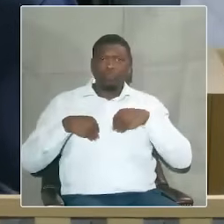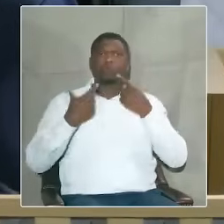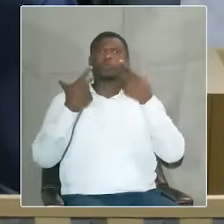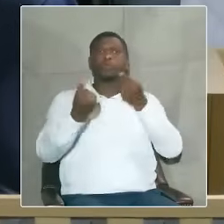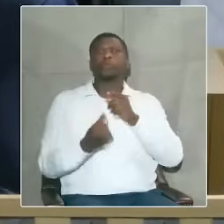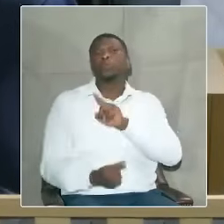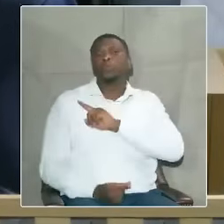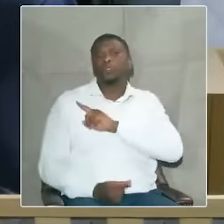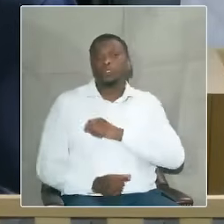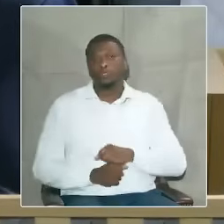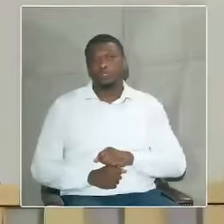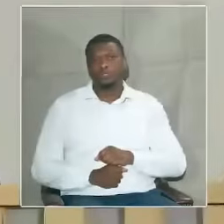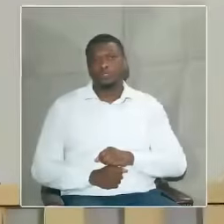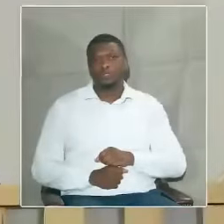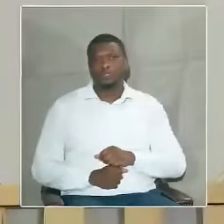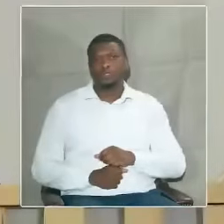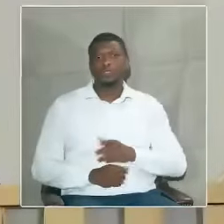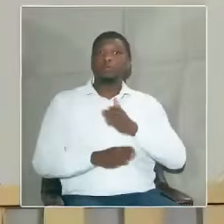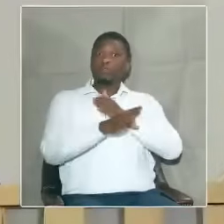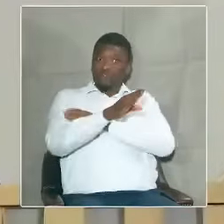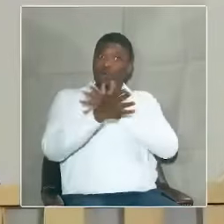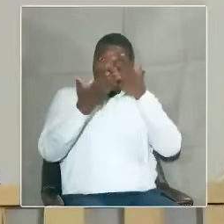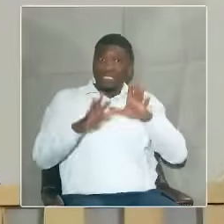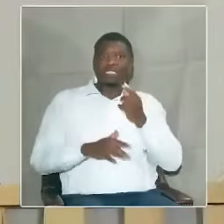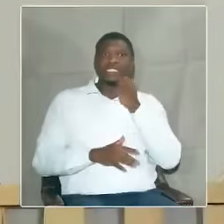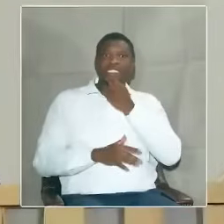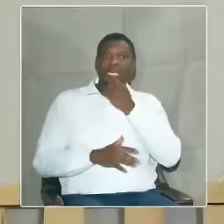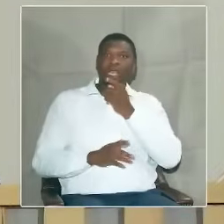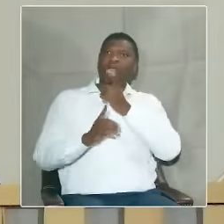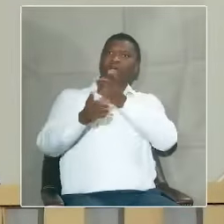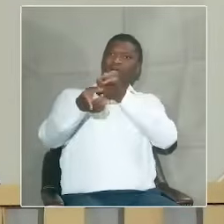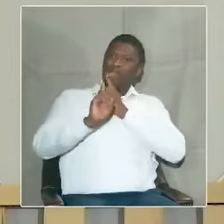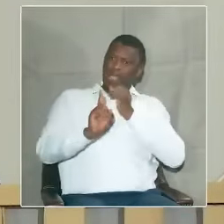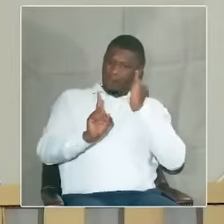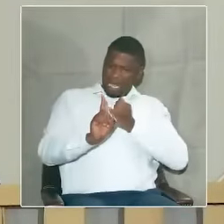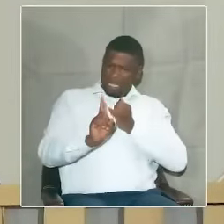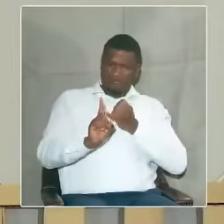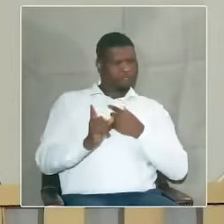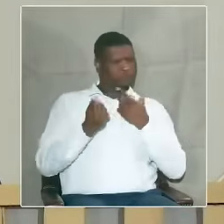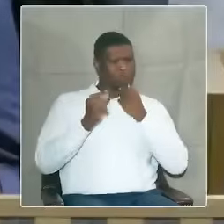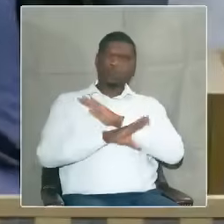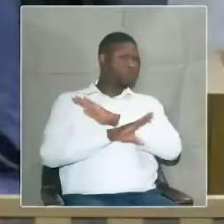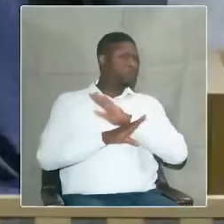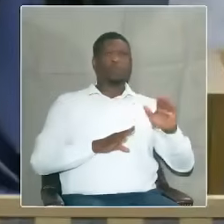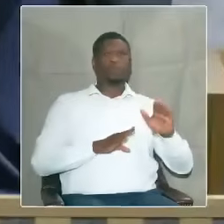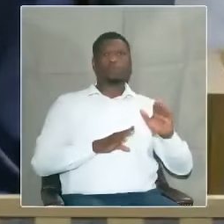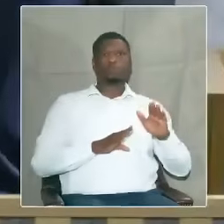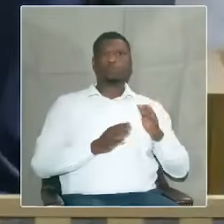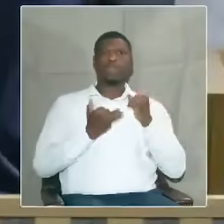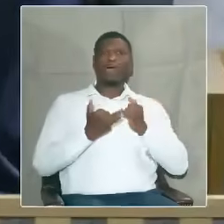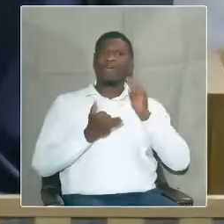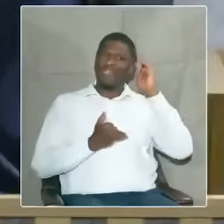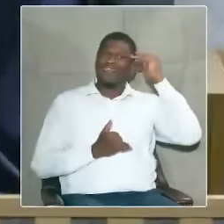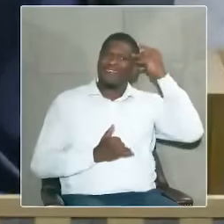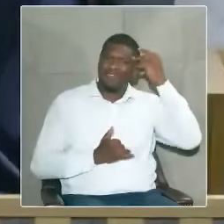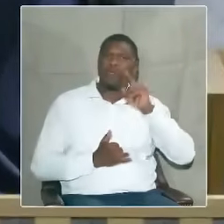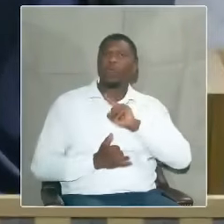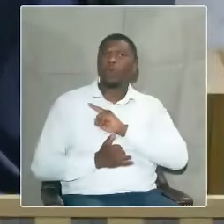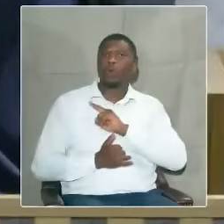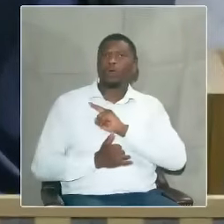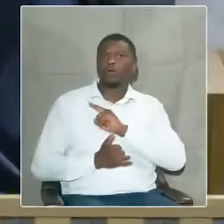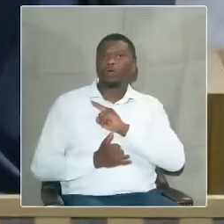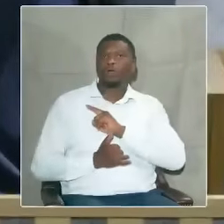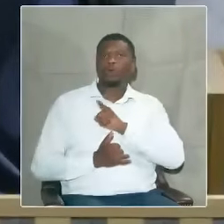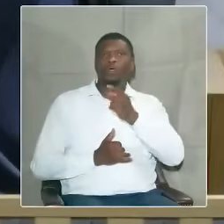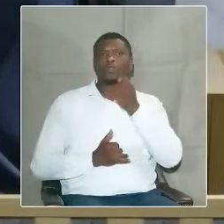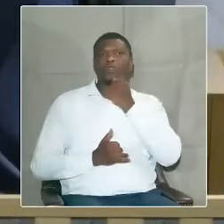you relented? Can you explain that? Especially regard being heard to what you